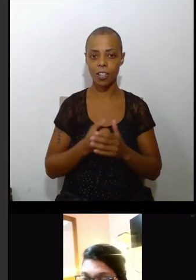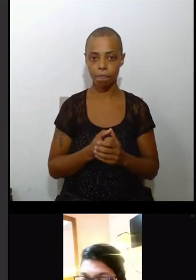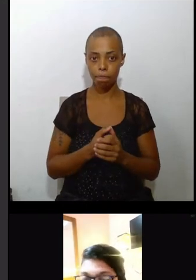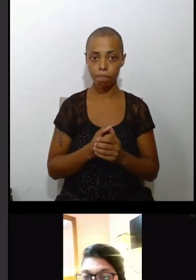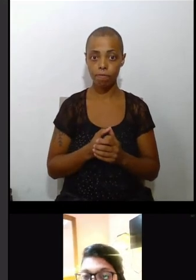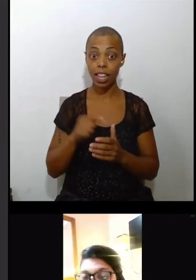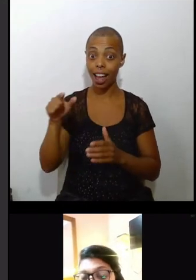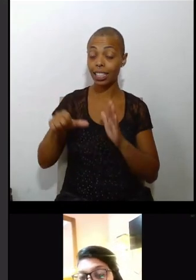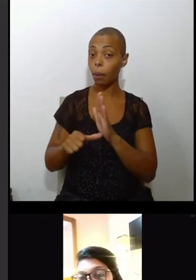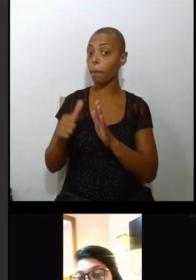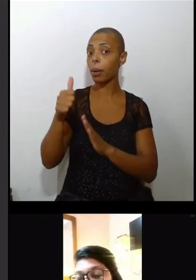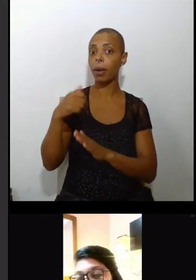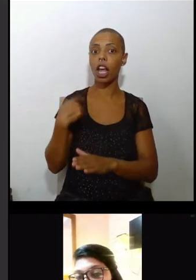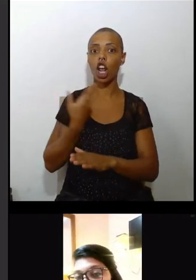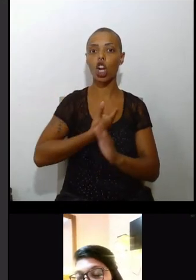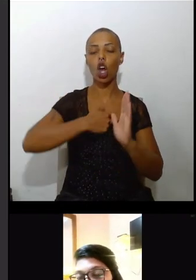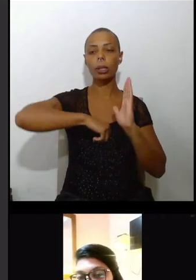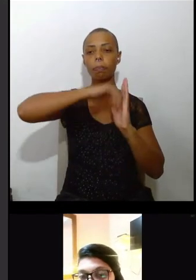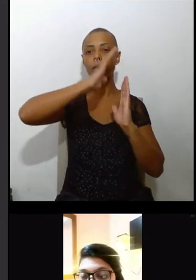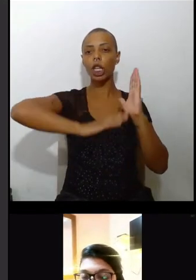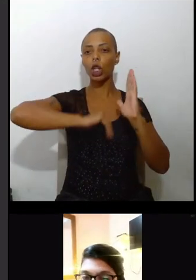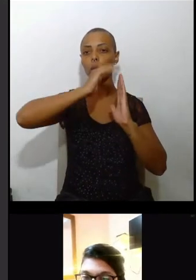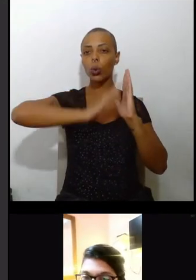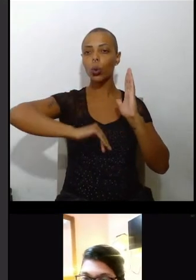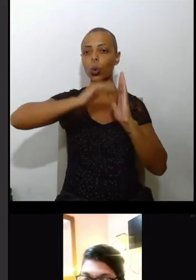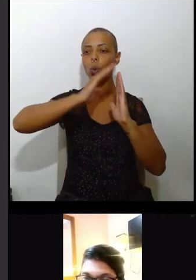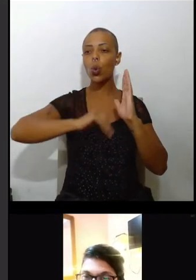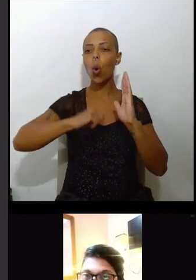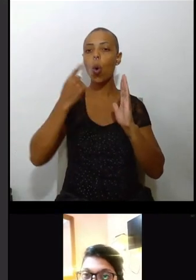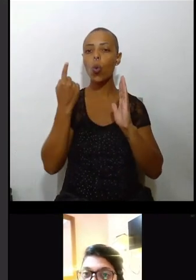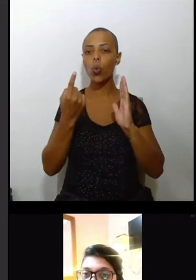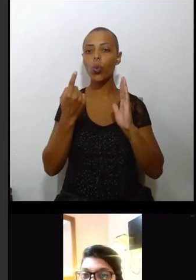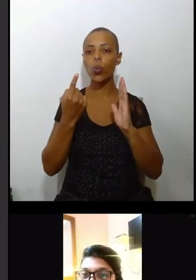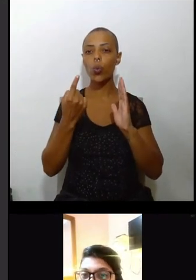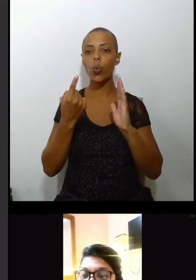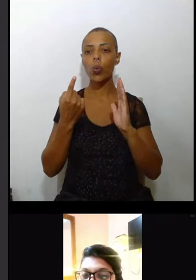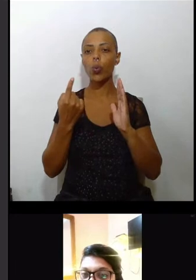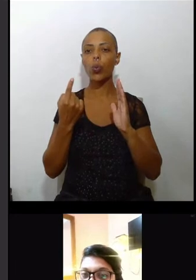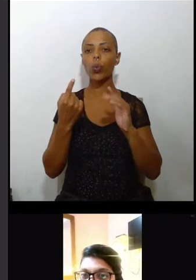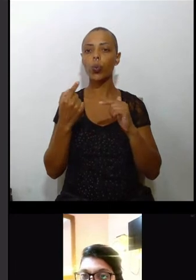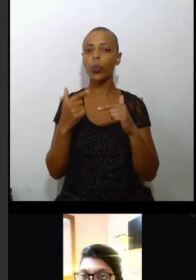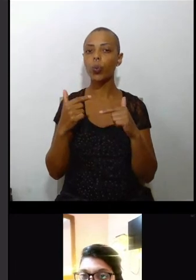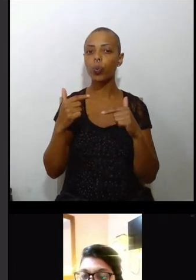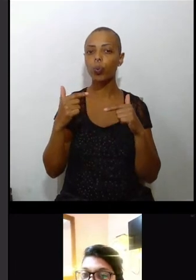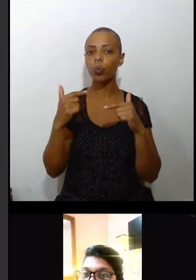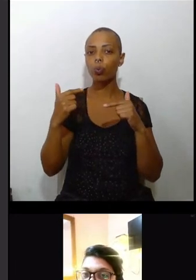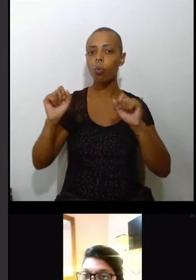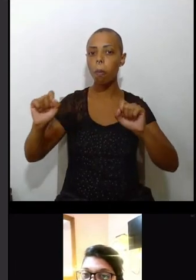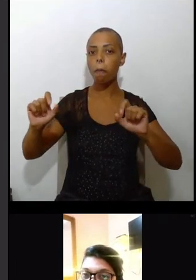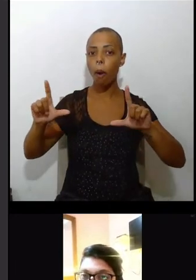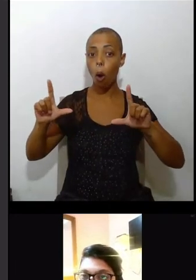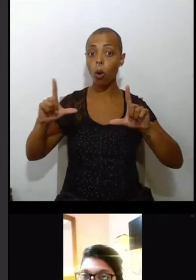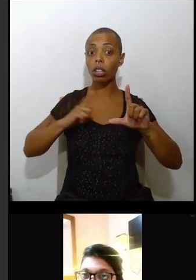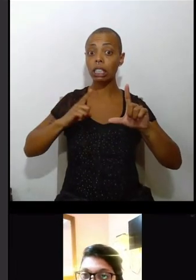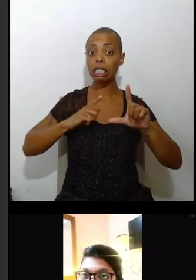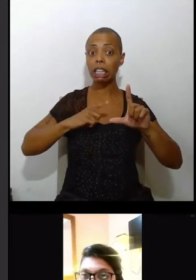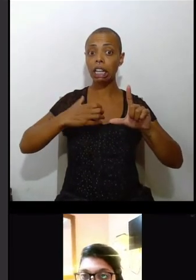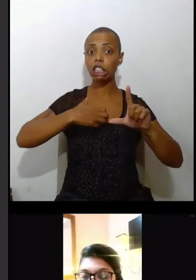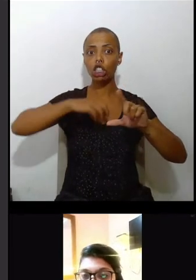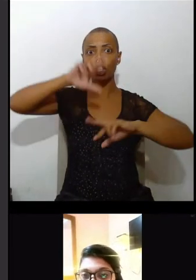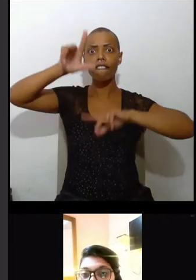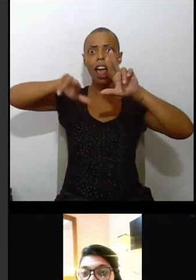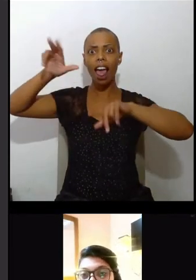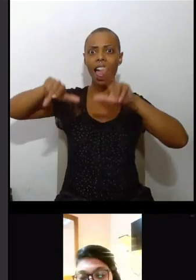that had a form as you know before this the images had only shapes so just like a regular art class how we would start with